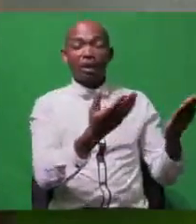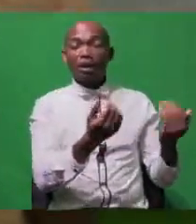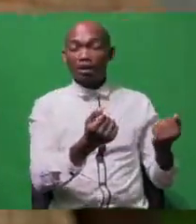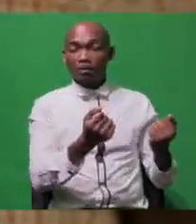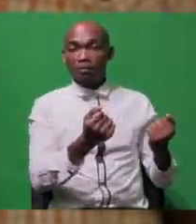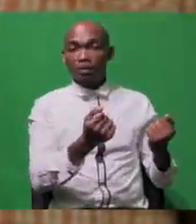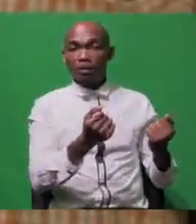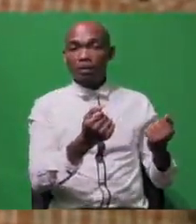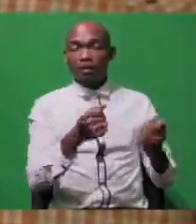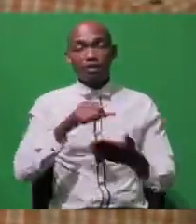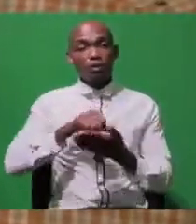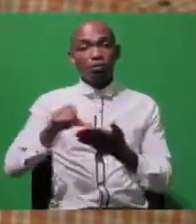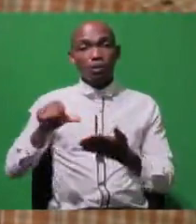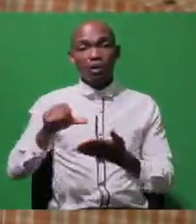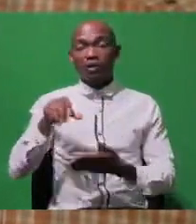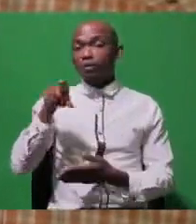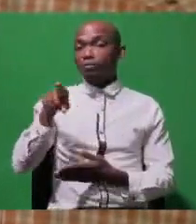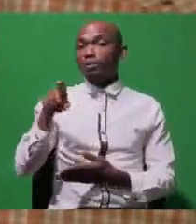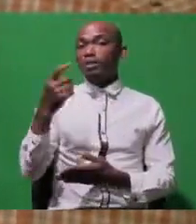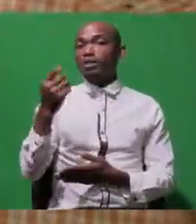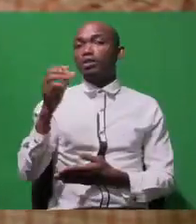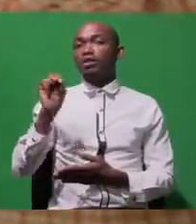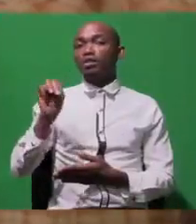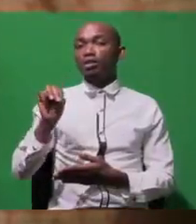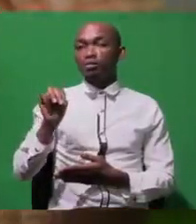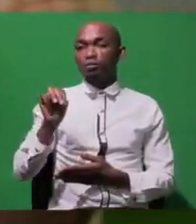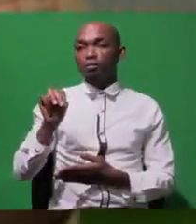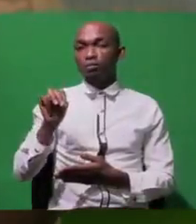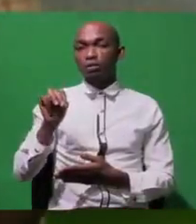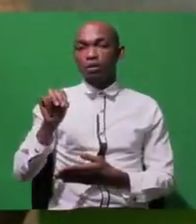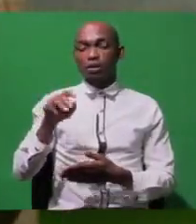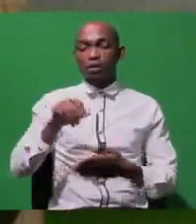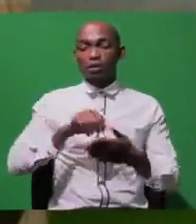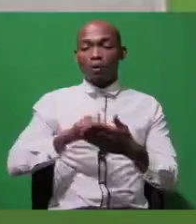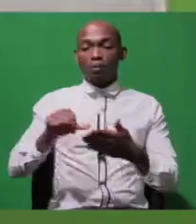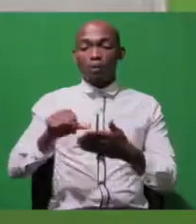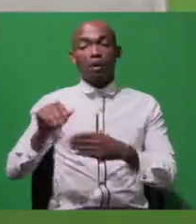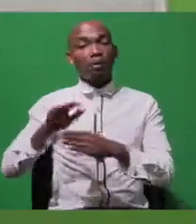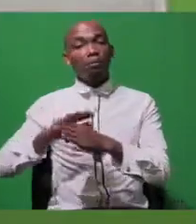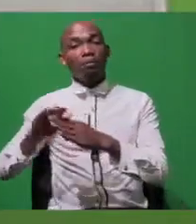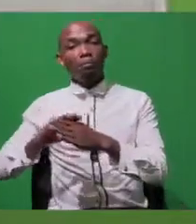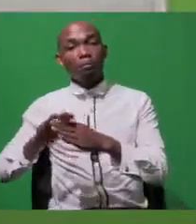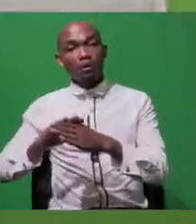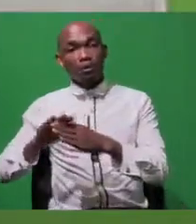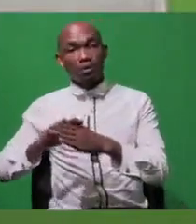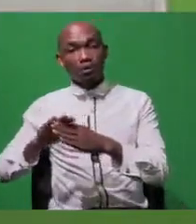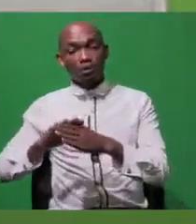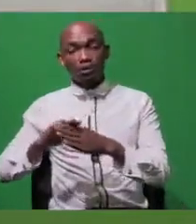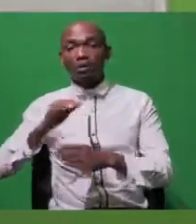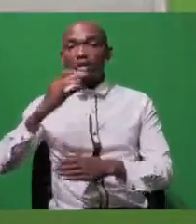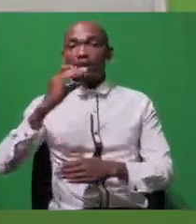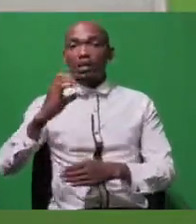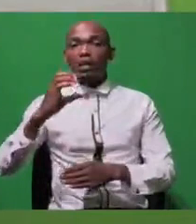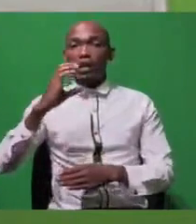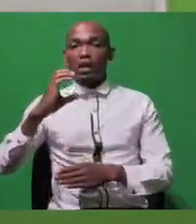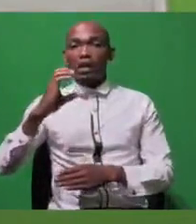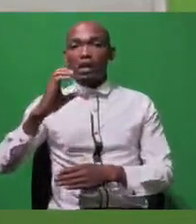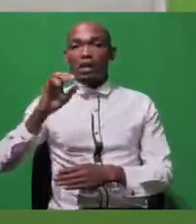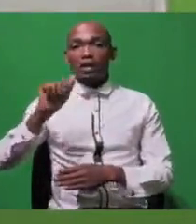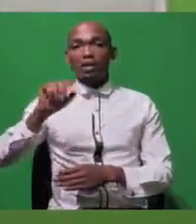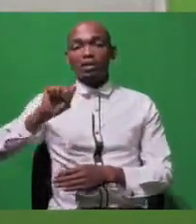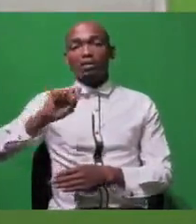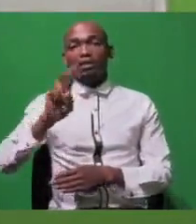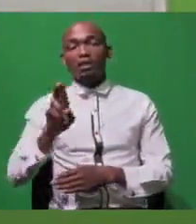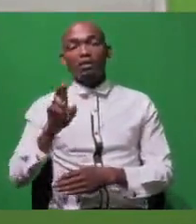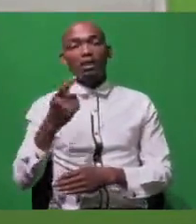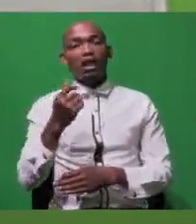pay the P. Tom. We pay by using a cash. How